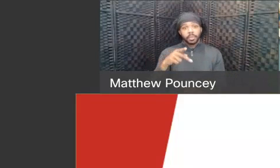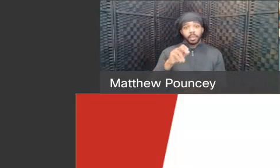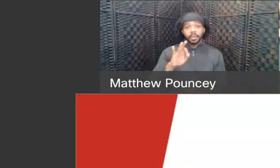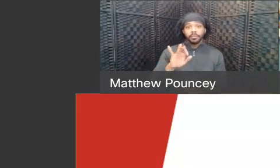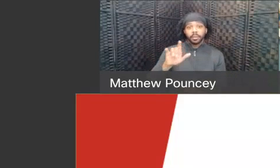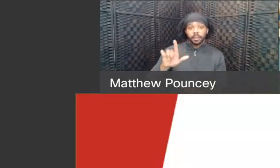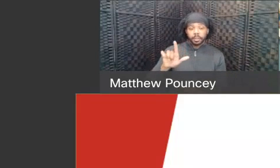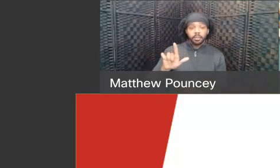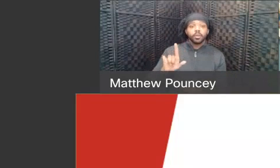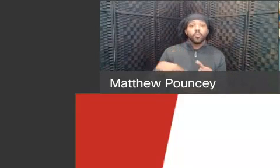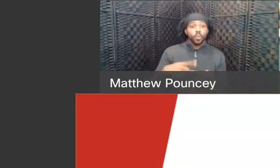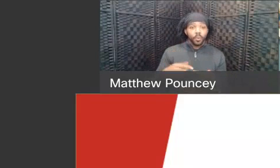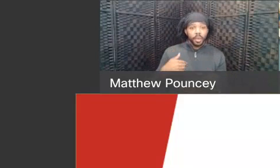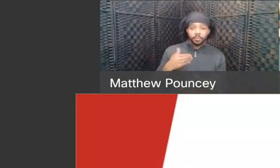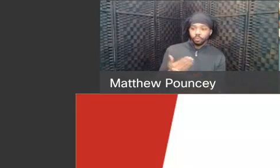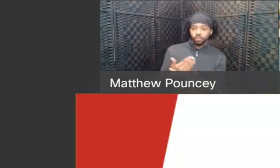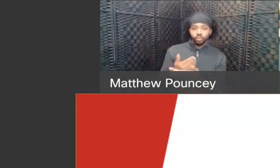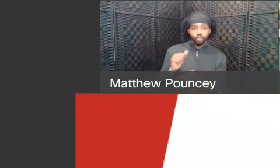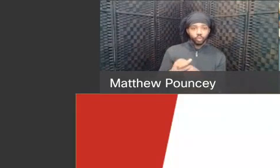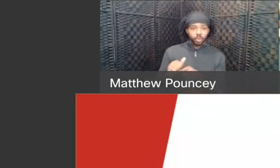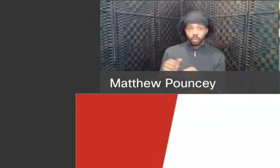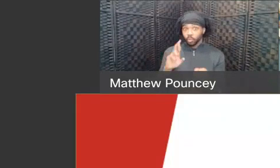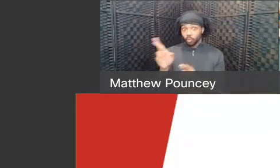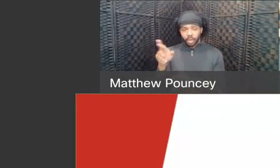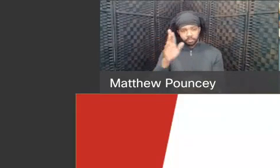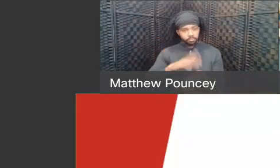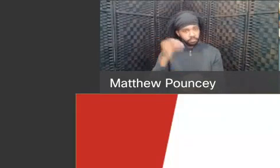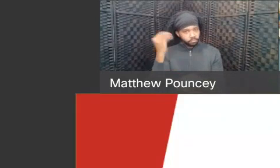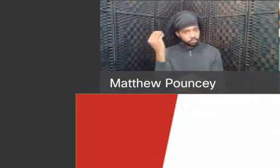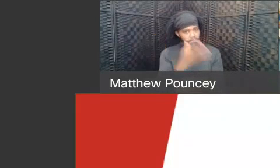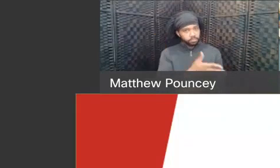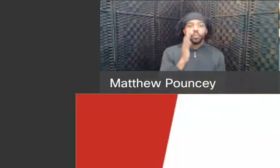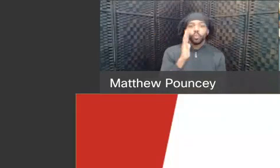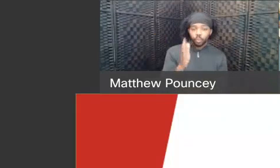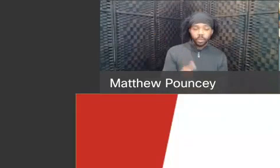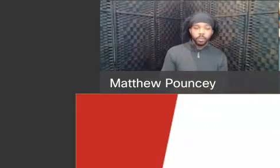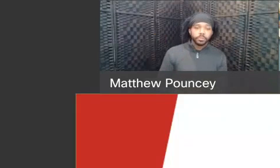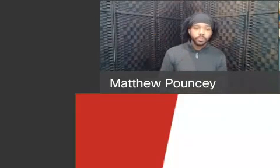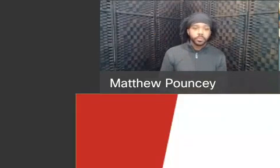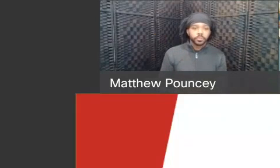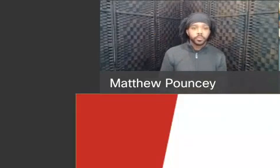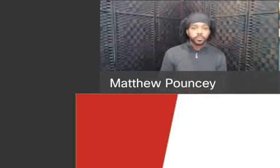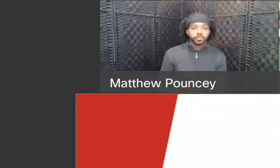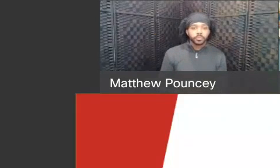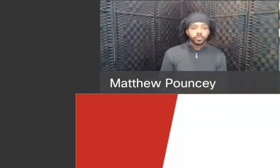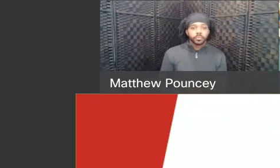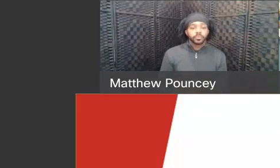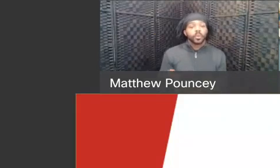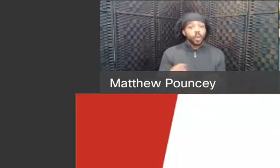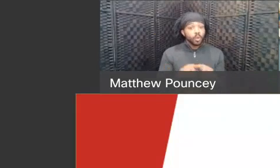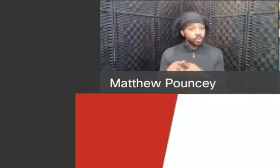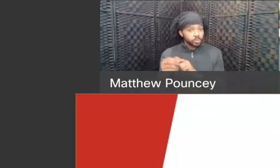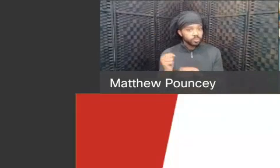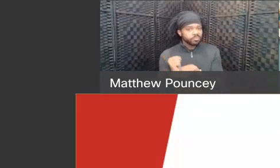have a new training module available, you will be notified of that, and also you will get a copy of